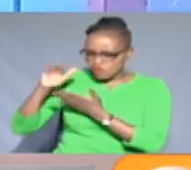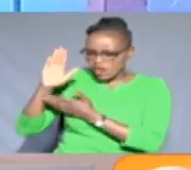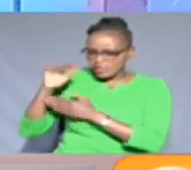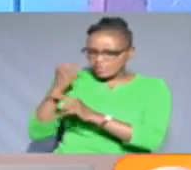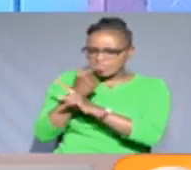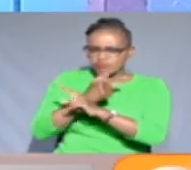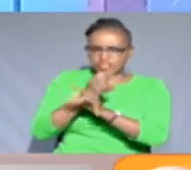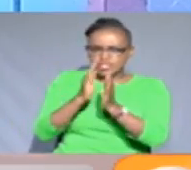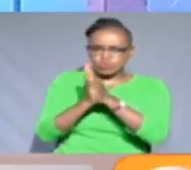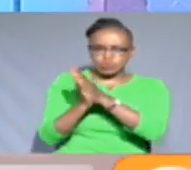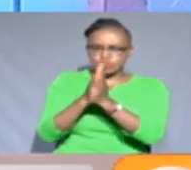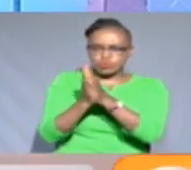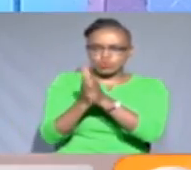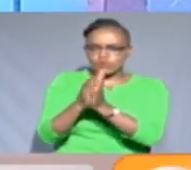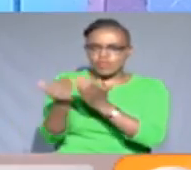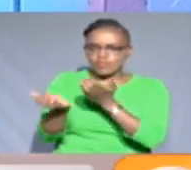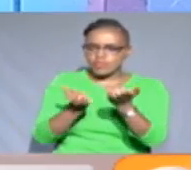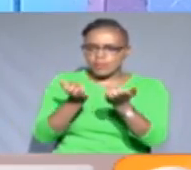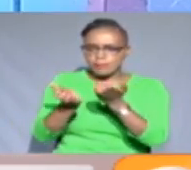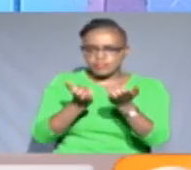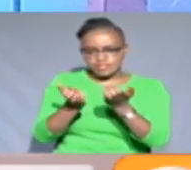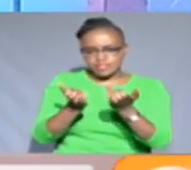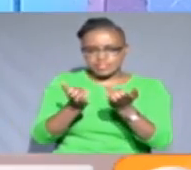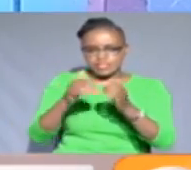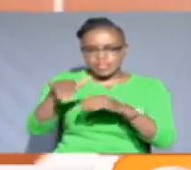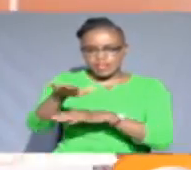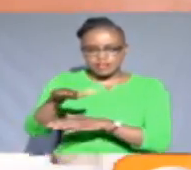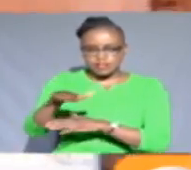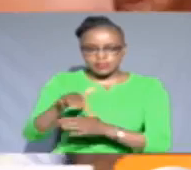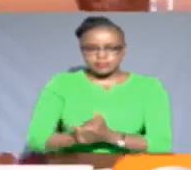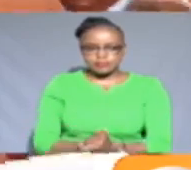other stories on the business scene.